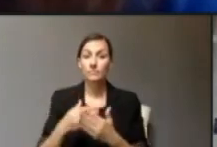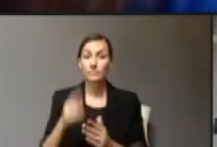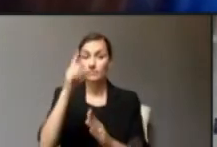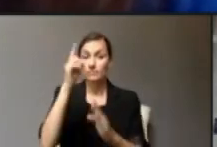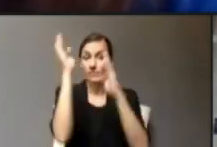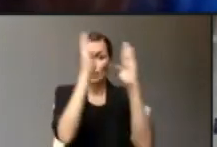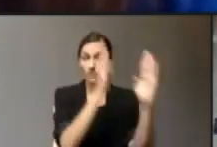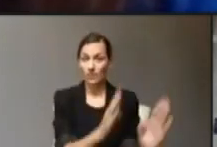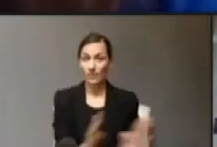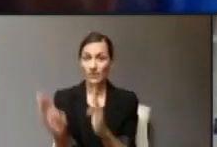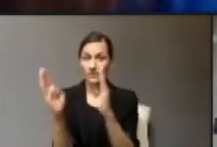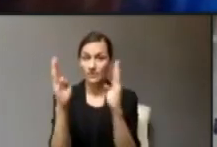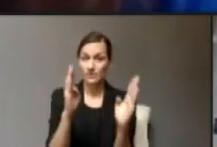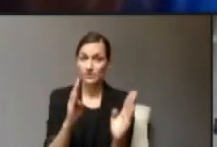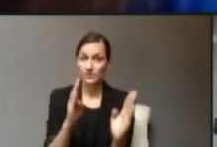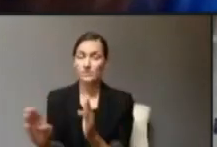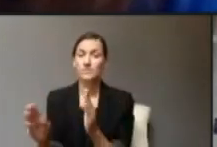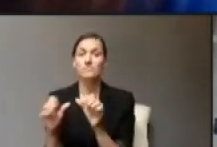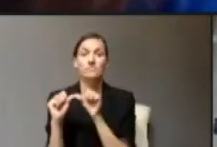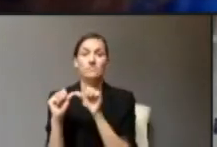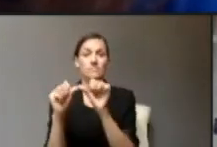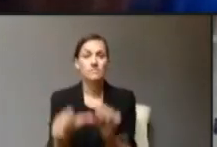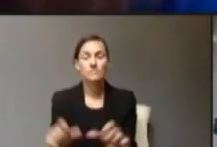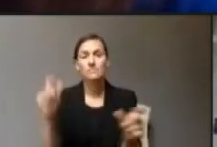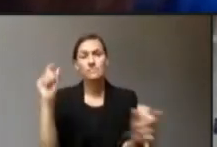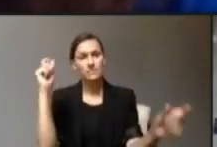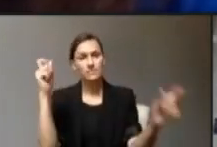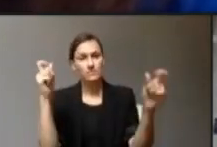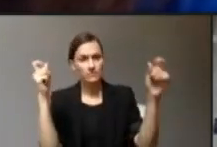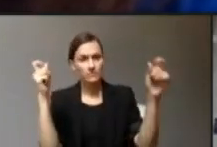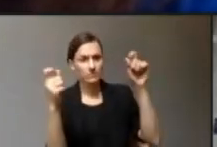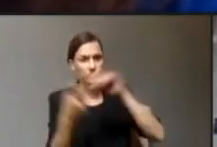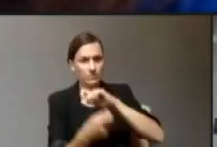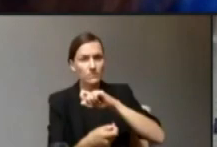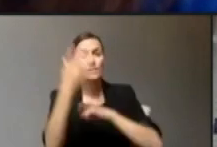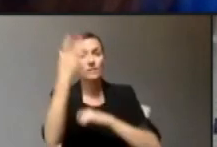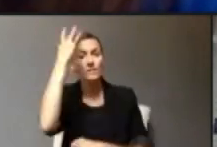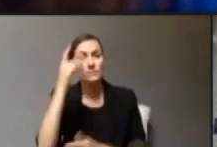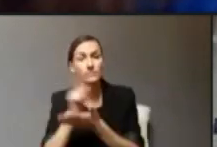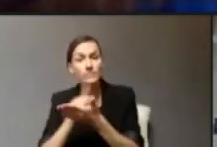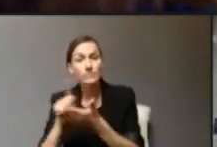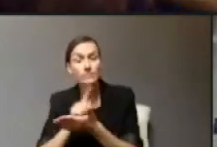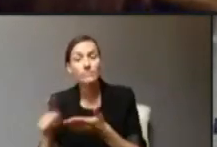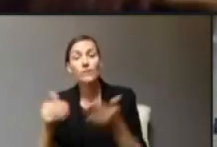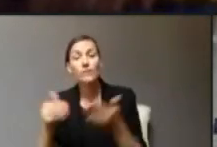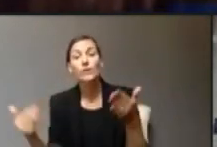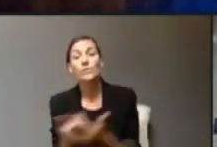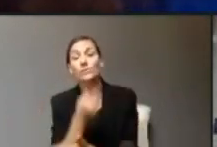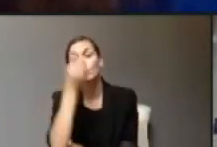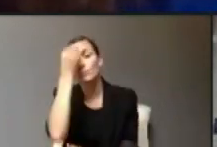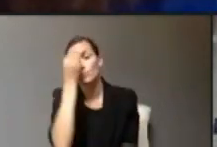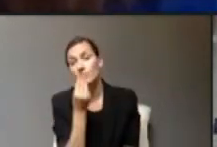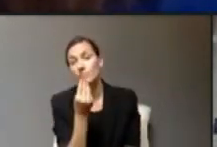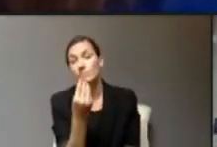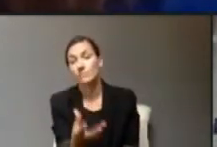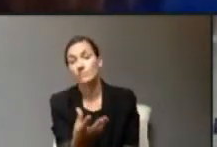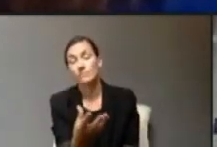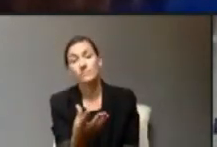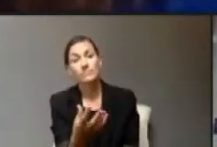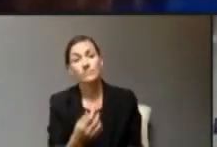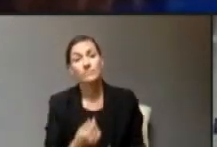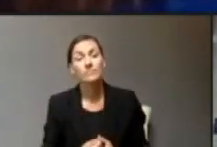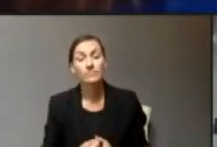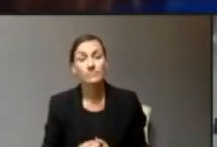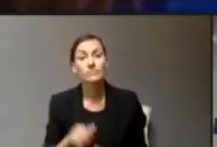I described are evolving, which is why we're doing regular updates each week. But on that specific issue, we're planning for